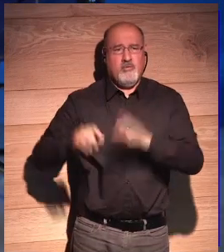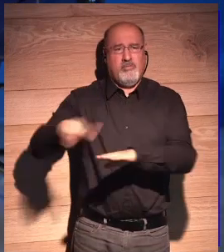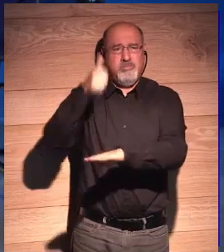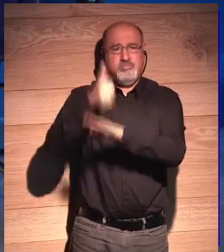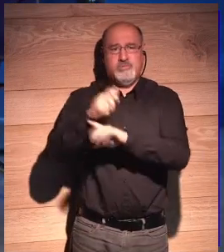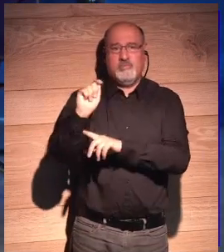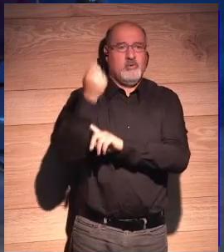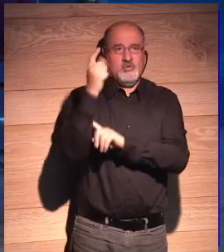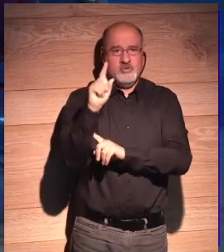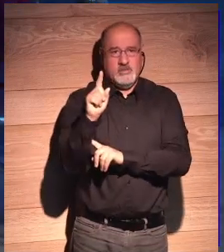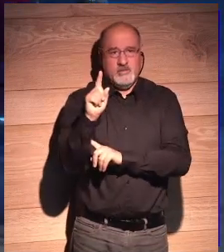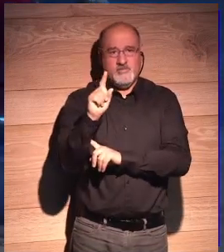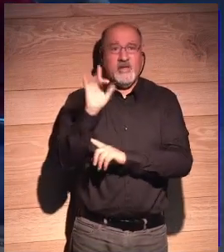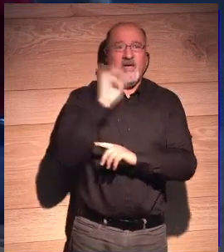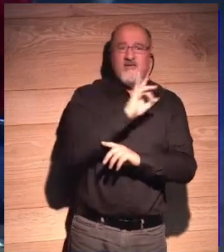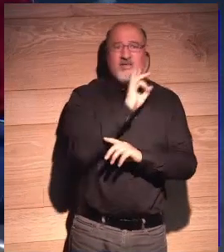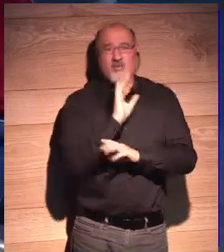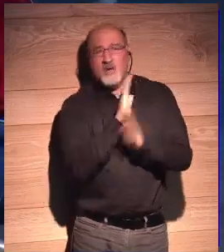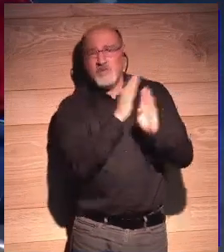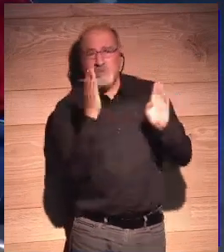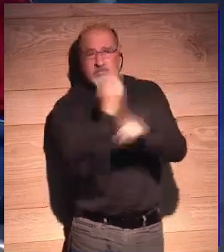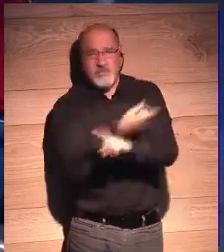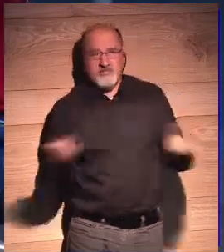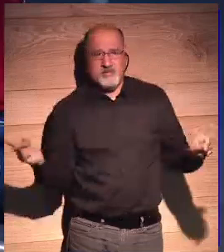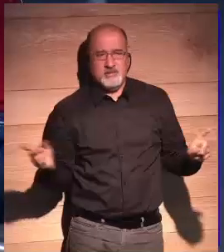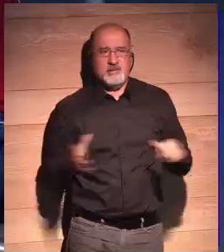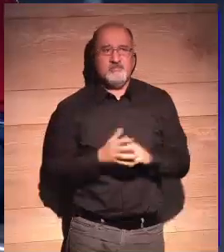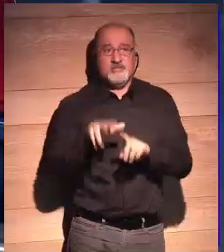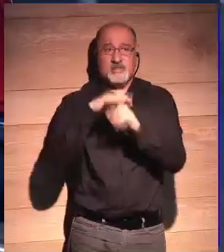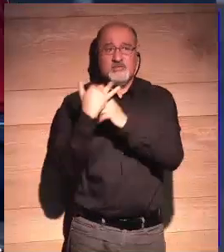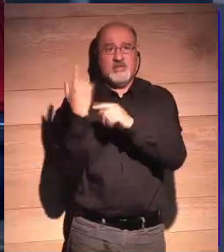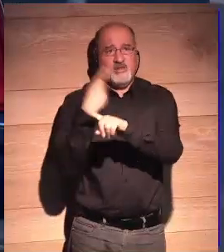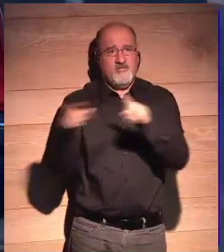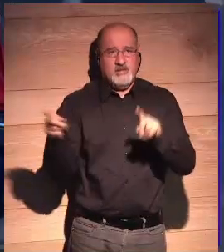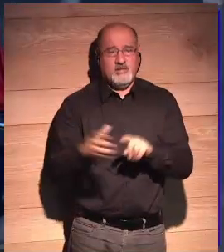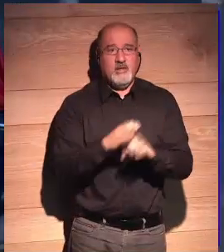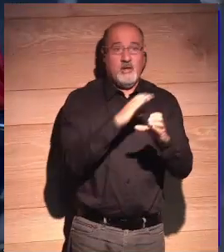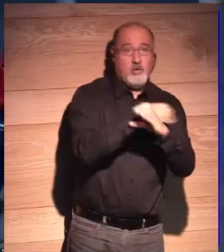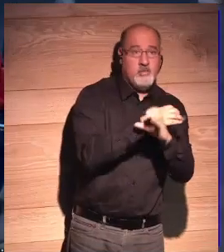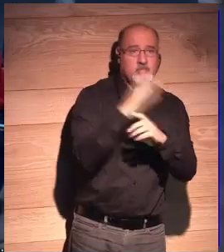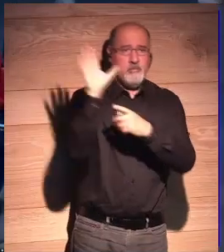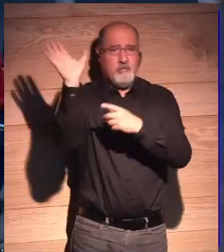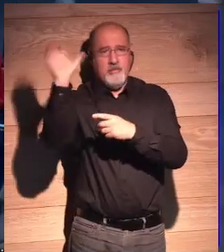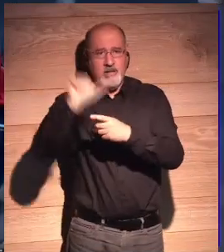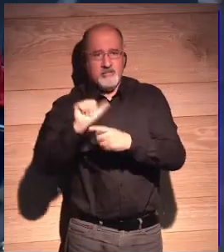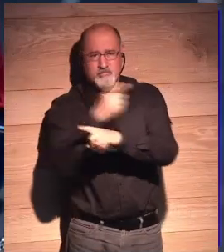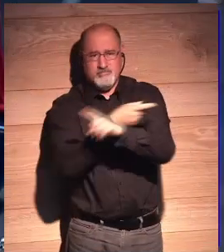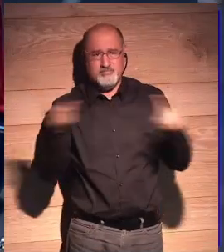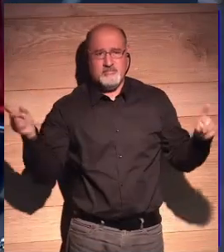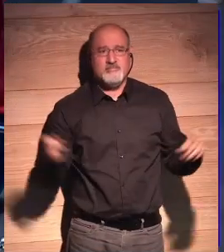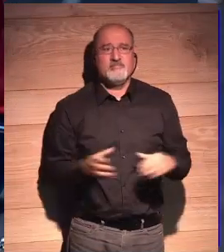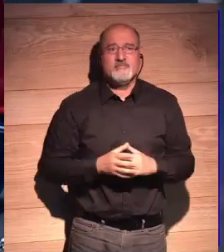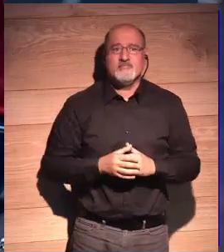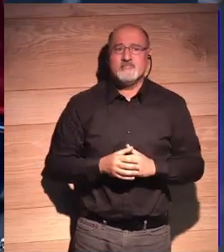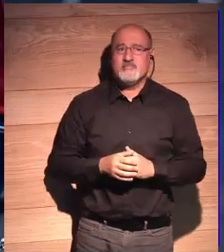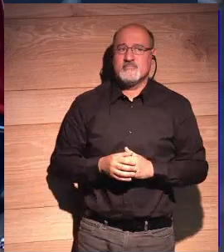as authoritarian as you would like to. So it's another type of adventure, so to speak, another type of circumstance. But well, I don't know, I guess